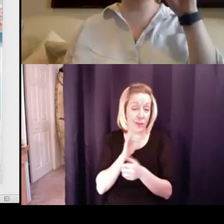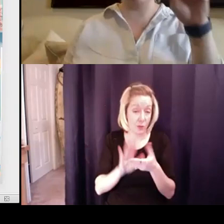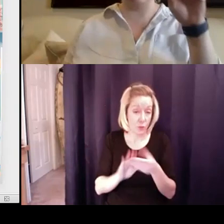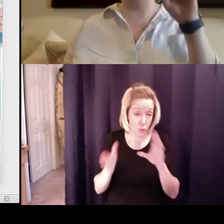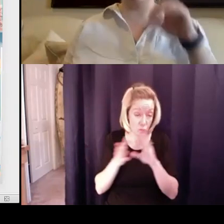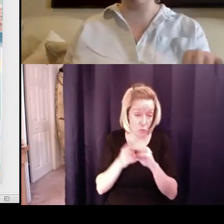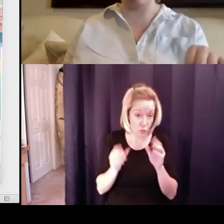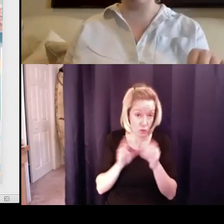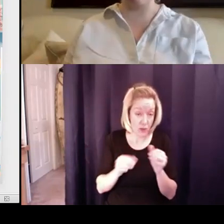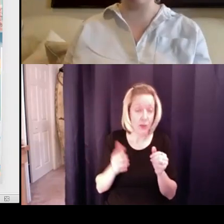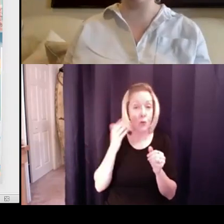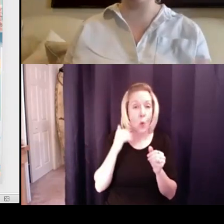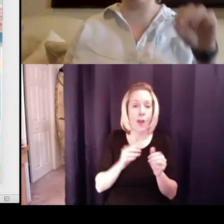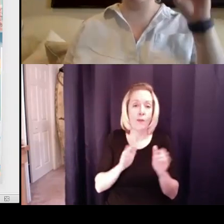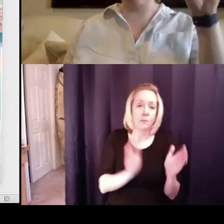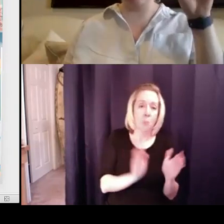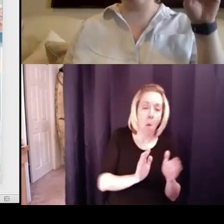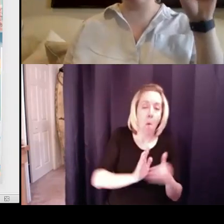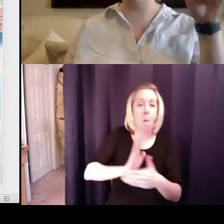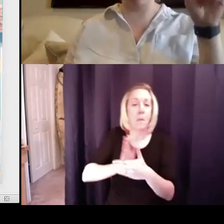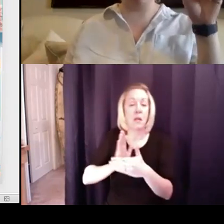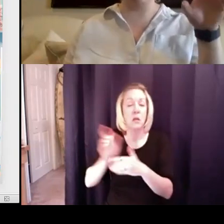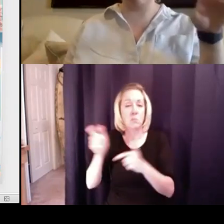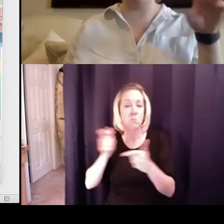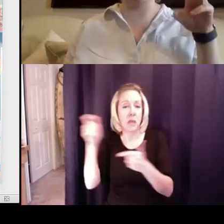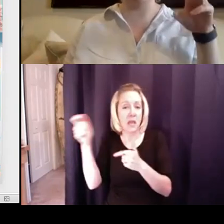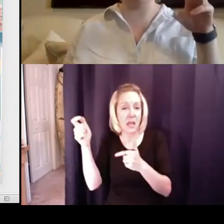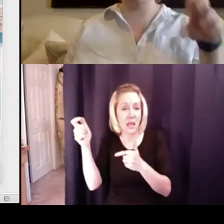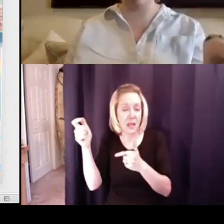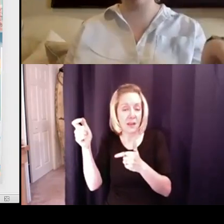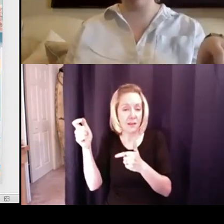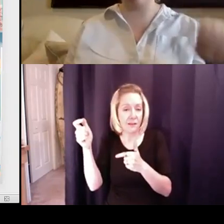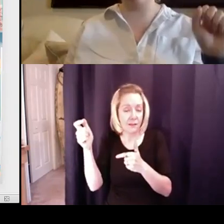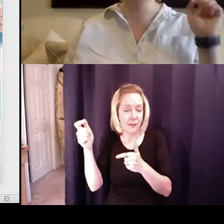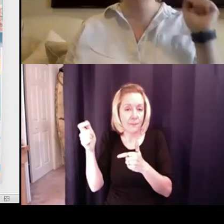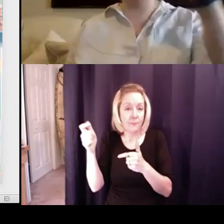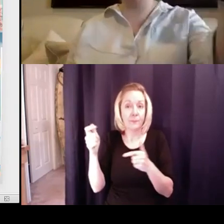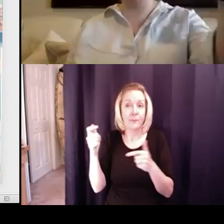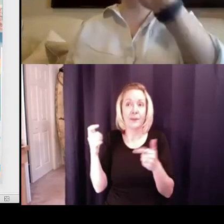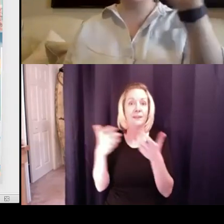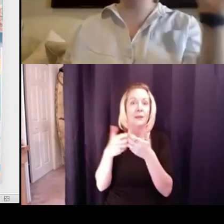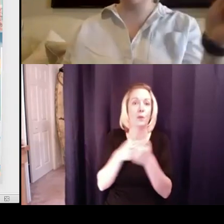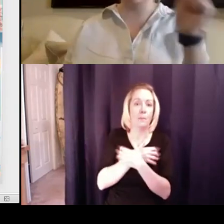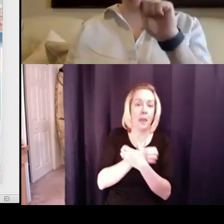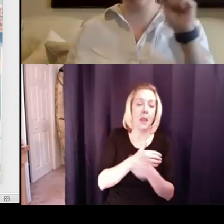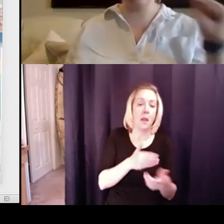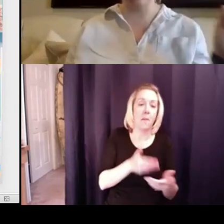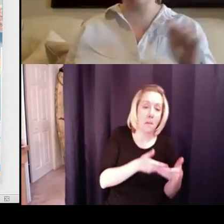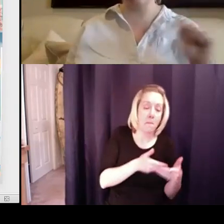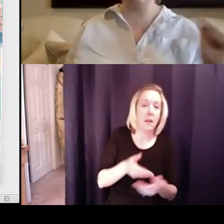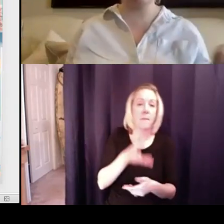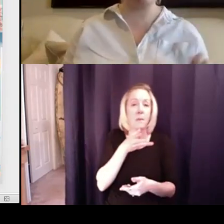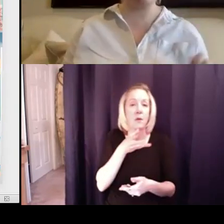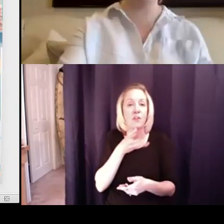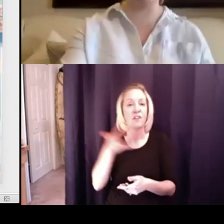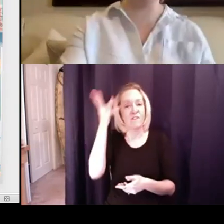little, medium, and big objects, and little or small, medium, and large bear. I'm trying to figure out who goes on which,